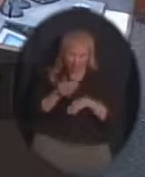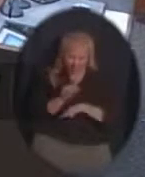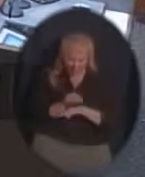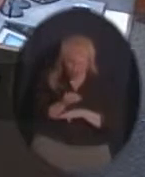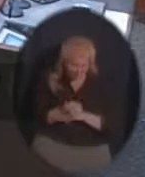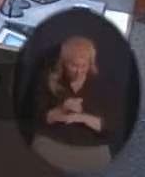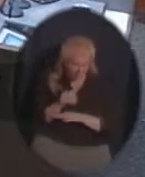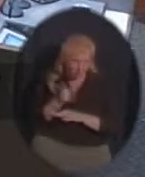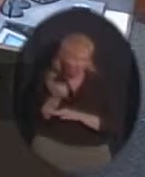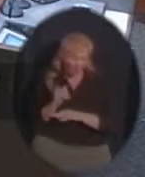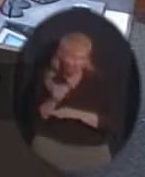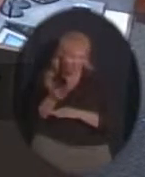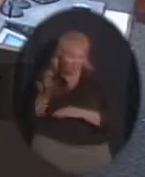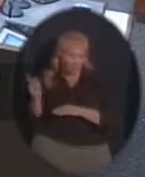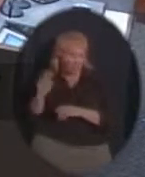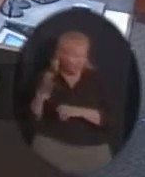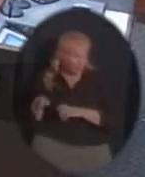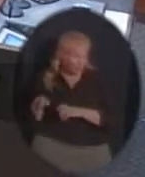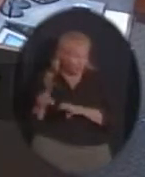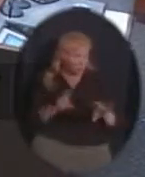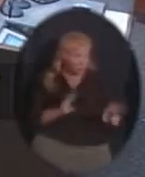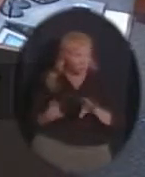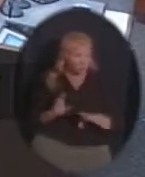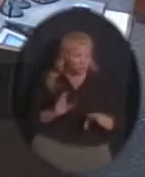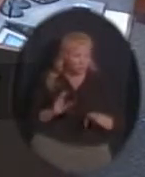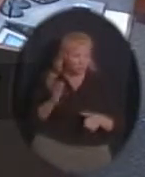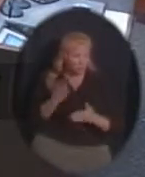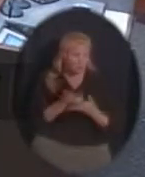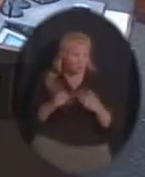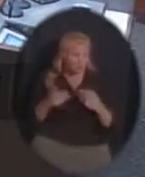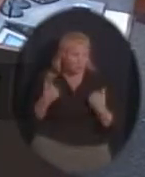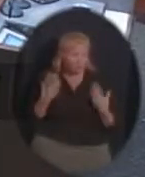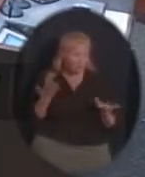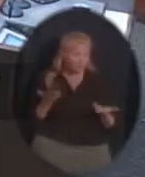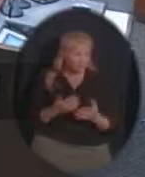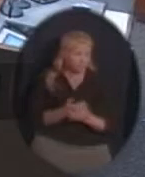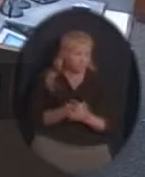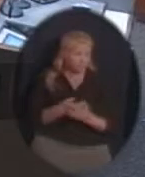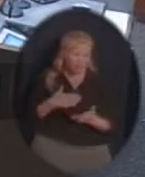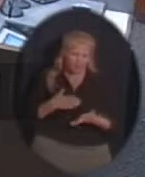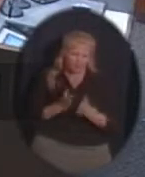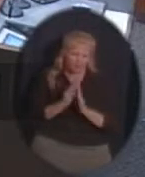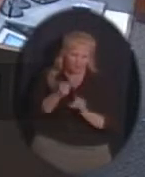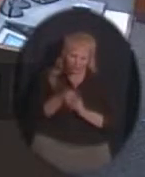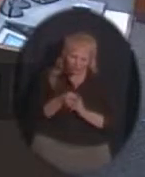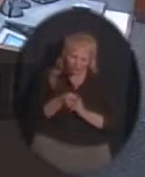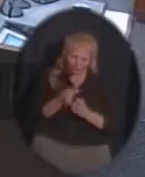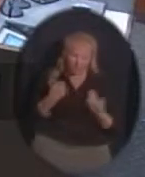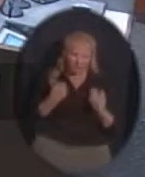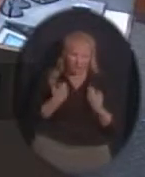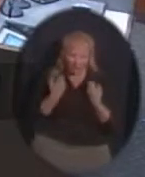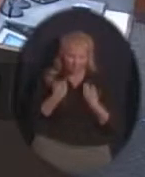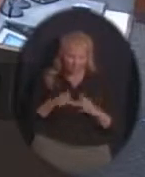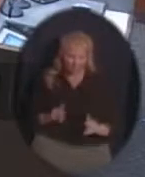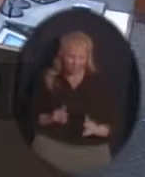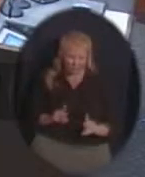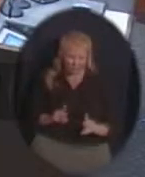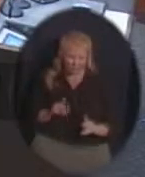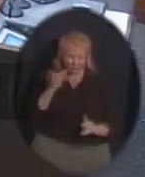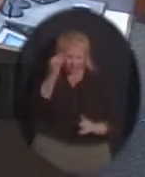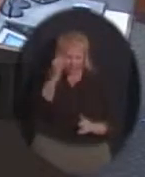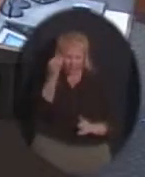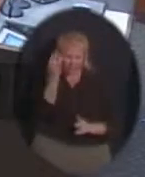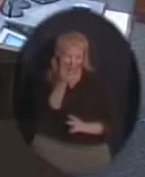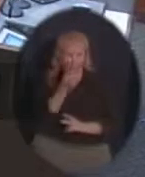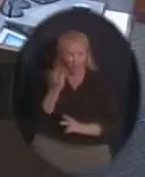there, I'm just asking you, Gary, is there an opportunity to just consider Wednesday,